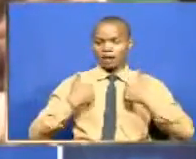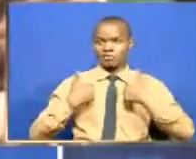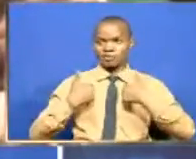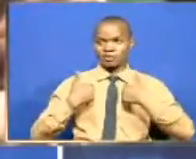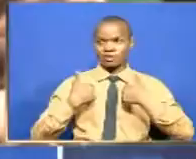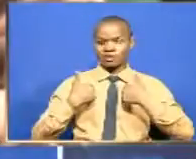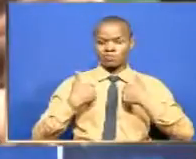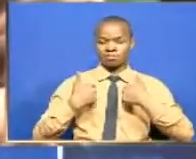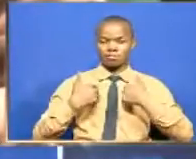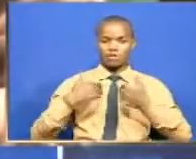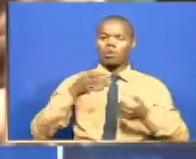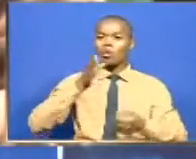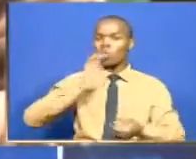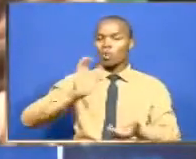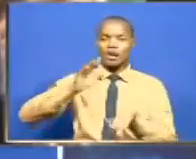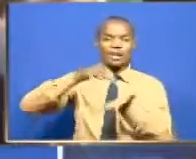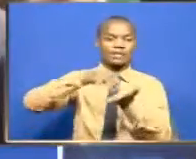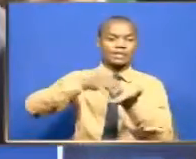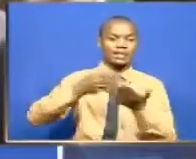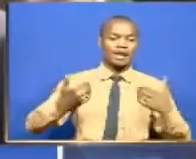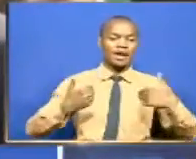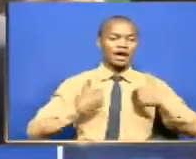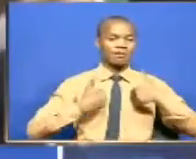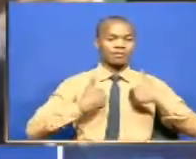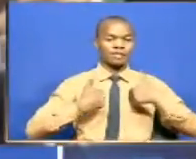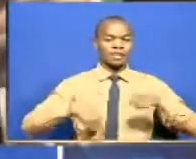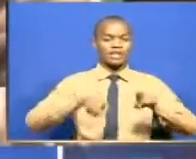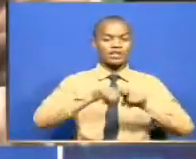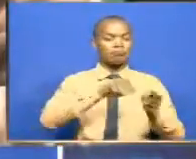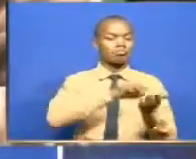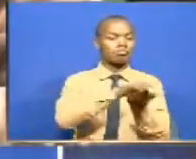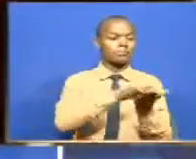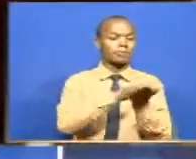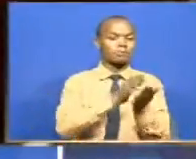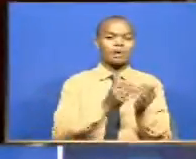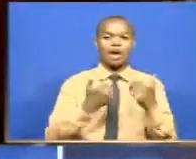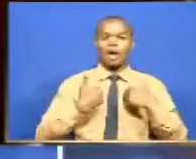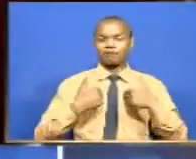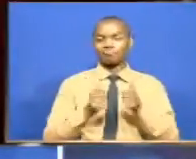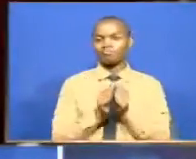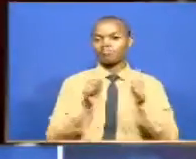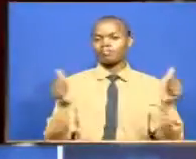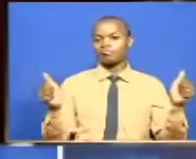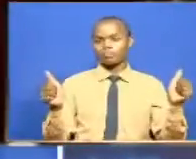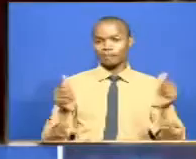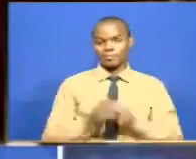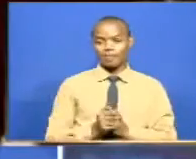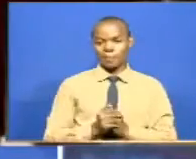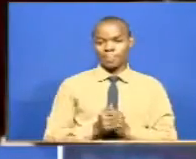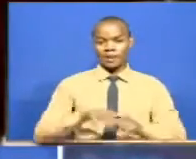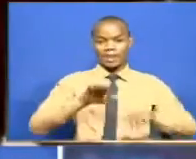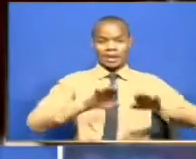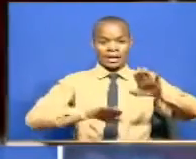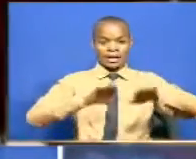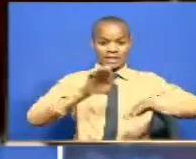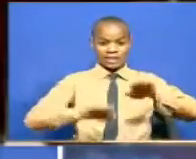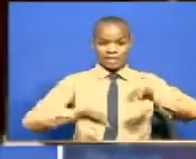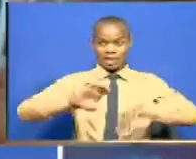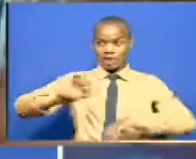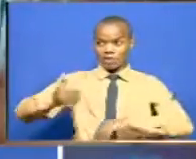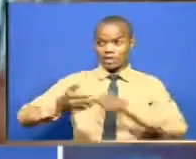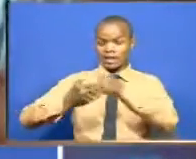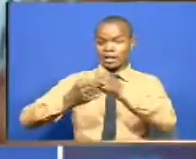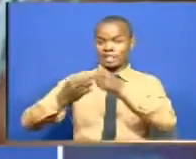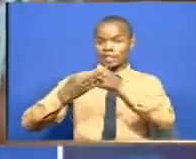ya kuoga mikono na sabuni ama maji inayotembea. In Kirinyaga County, 98% of learners